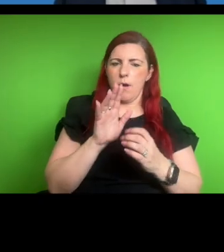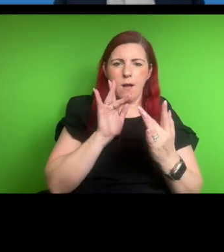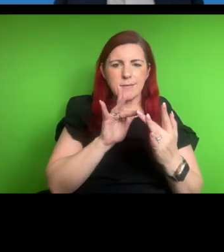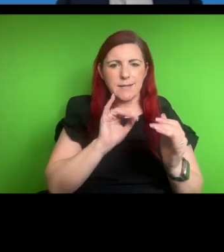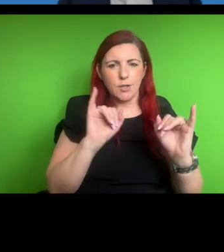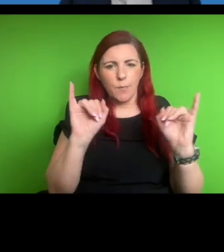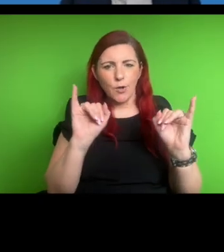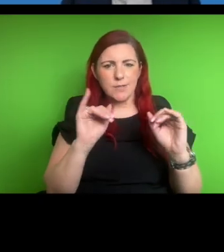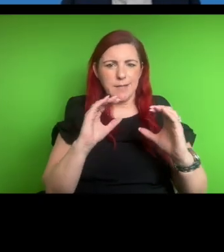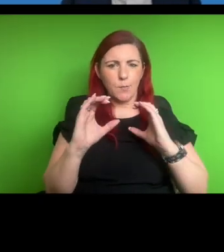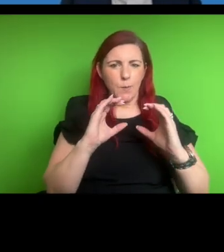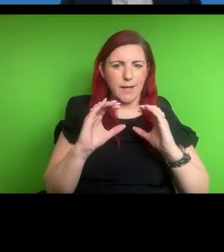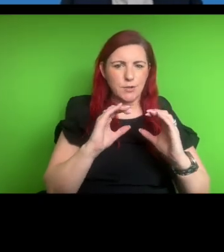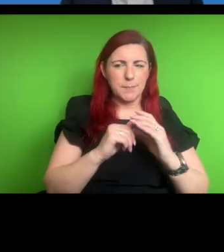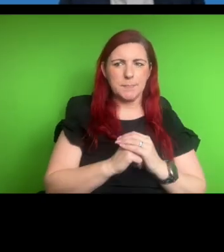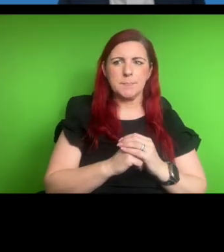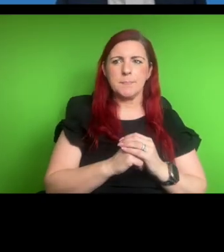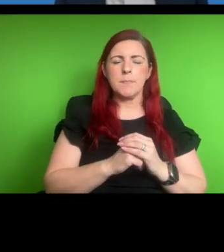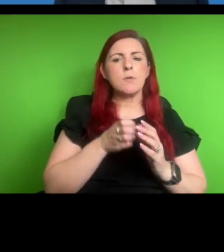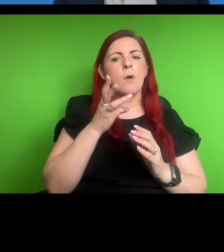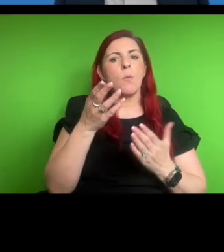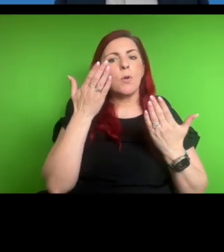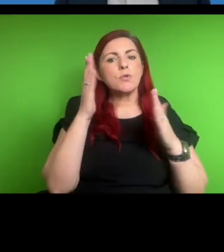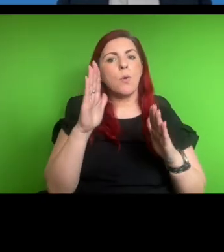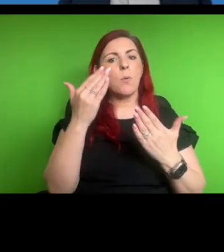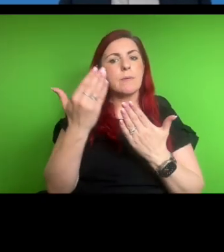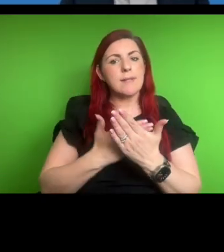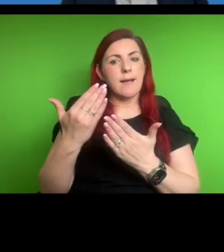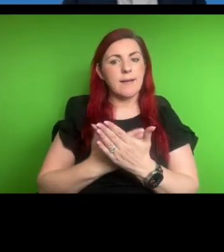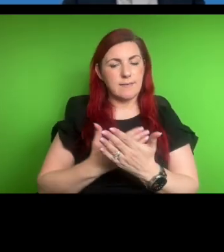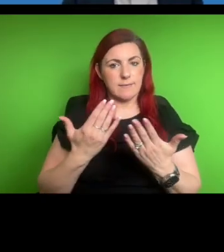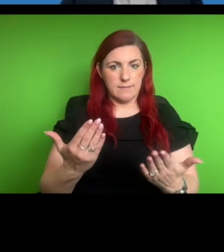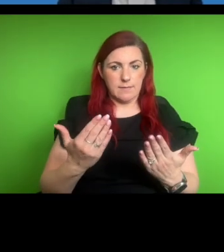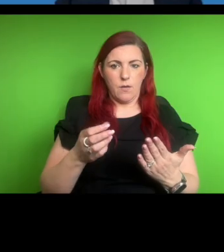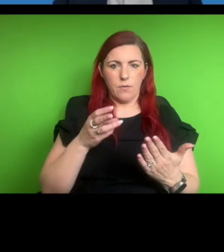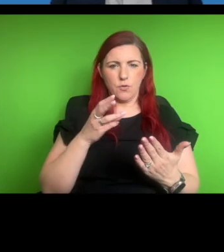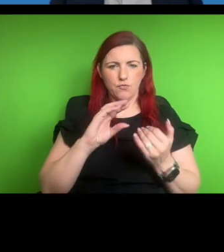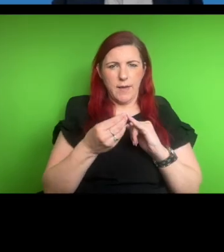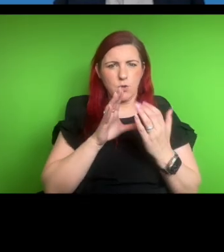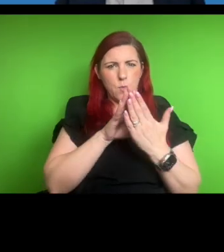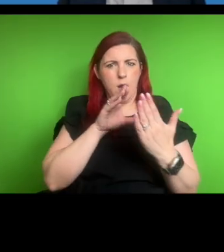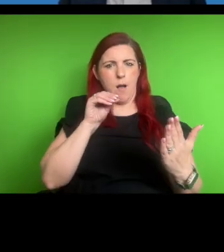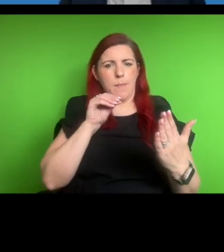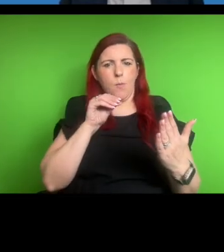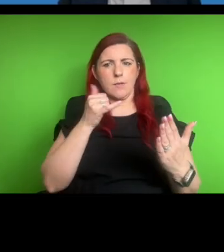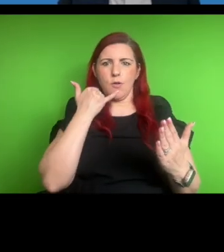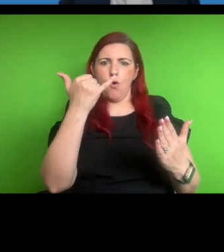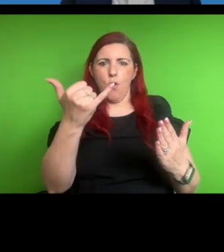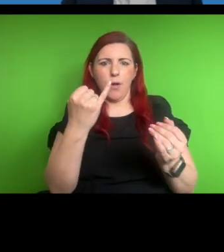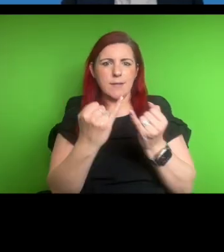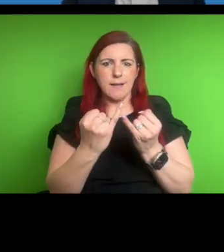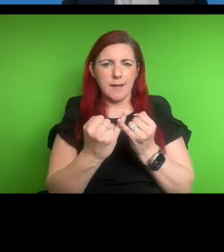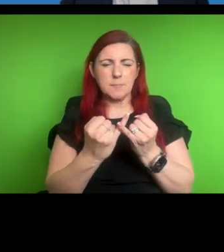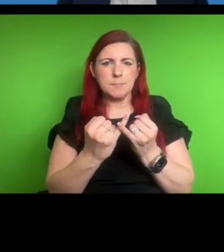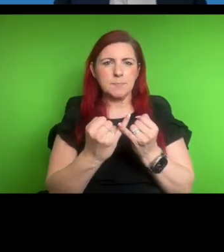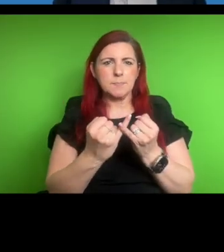I'm going to show a slide that tries to mimic what a call is like when made